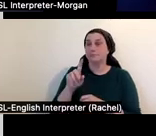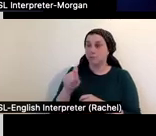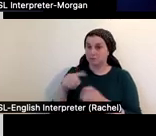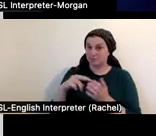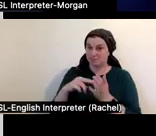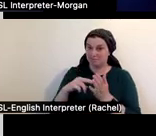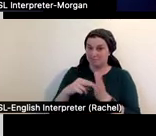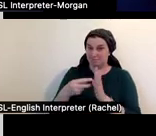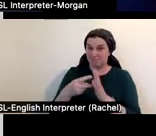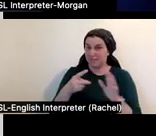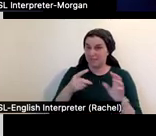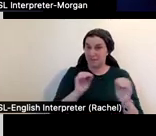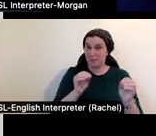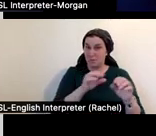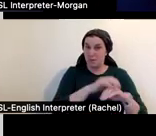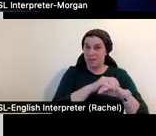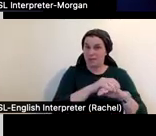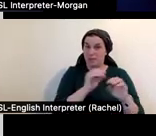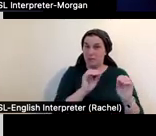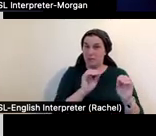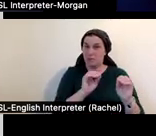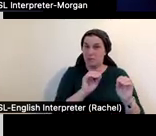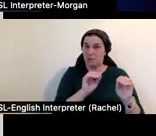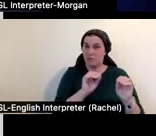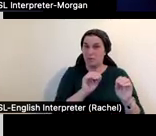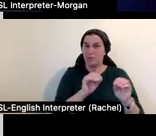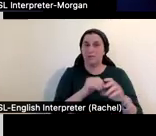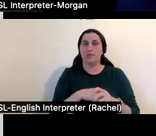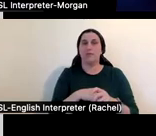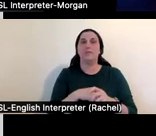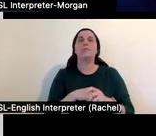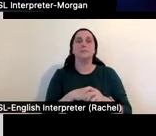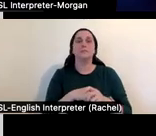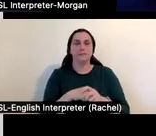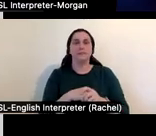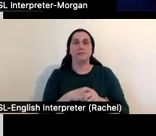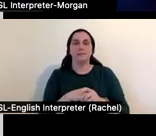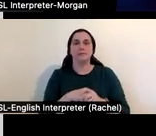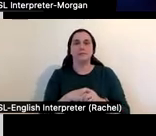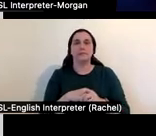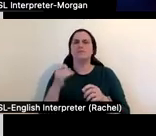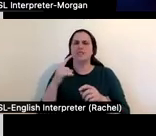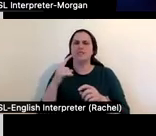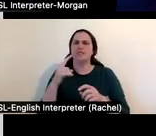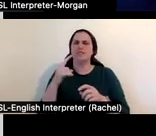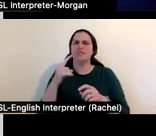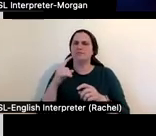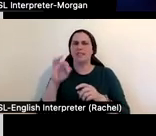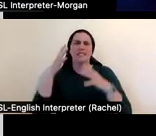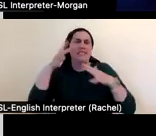so. What It would, is that? so yeah, I'll Right, spell so it. what is It's like, it's an S, It's an S, S, okay. yes,